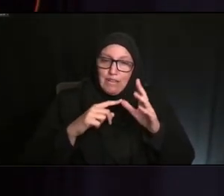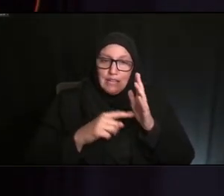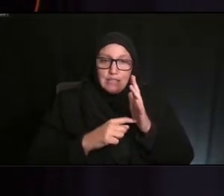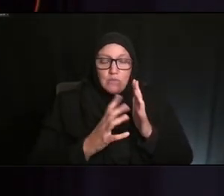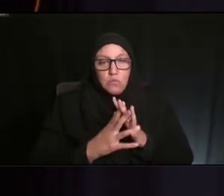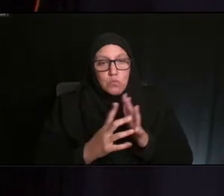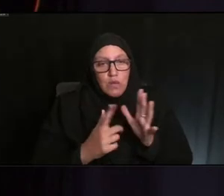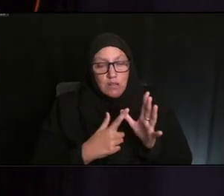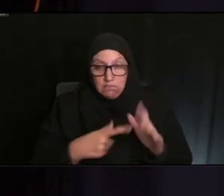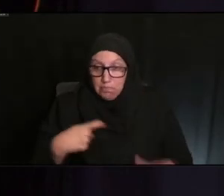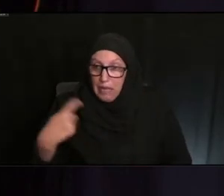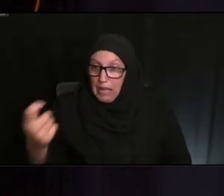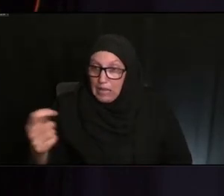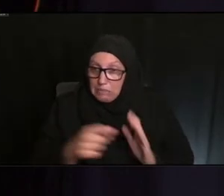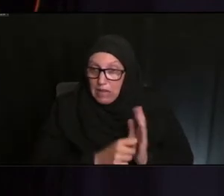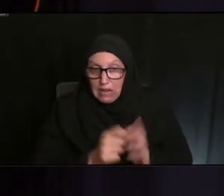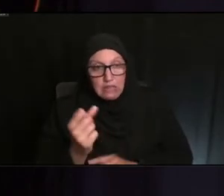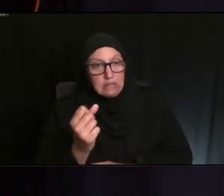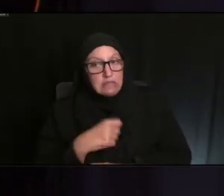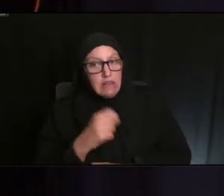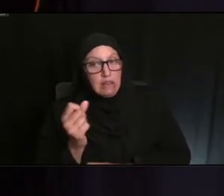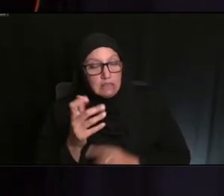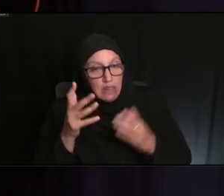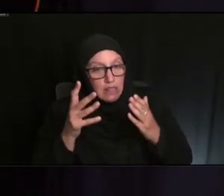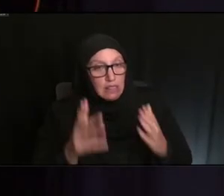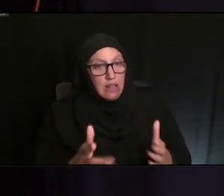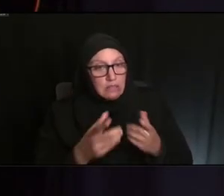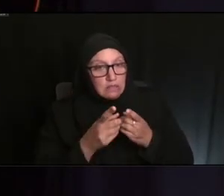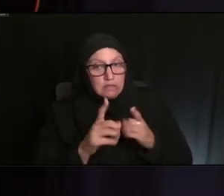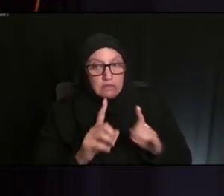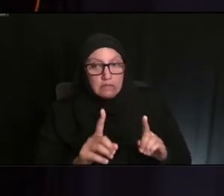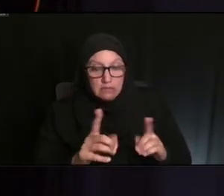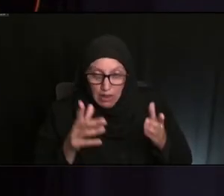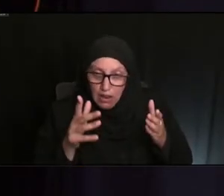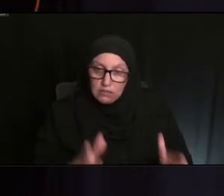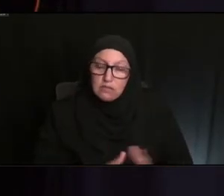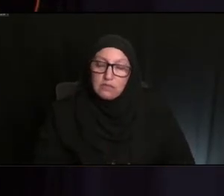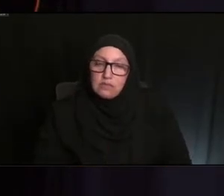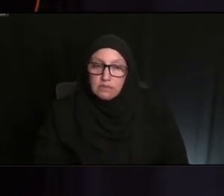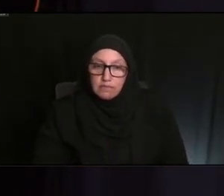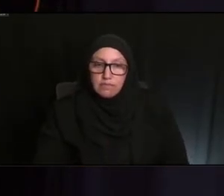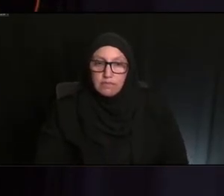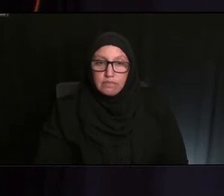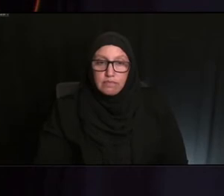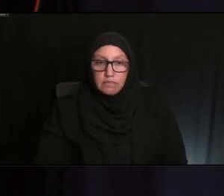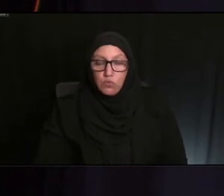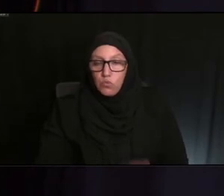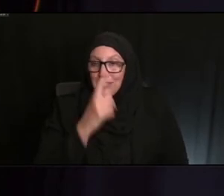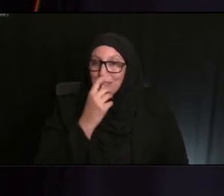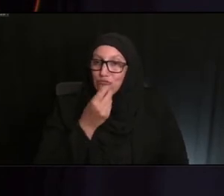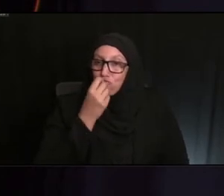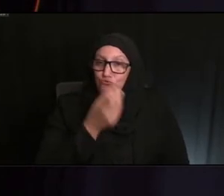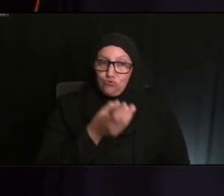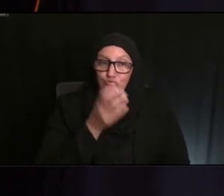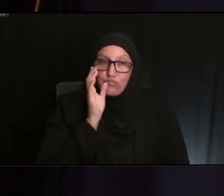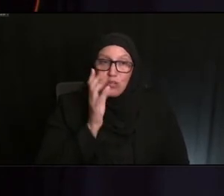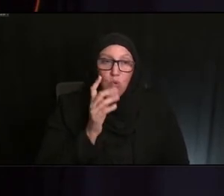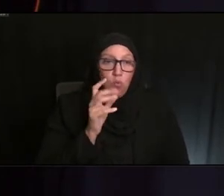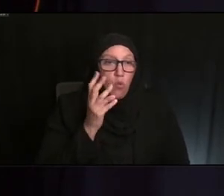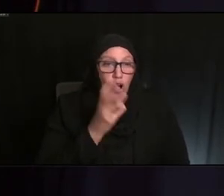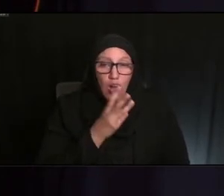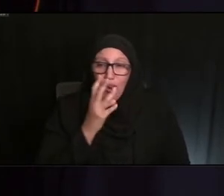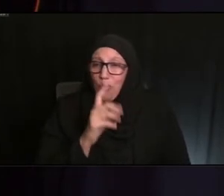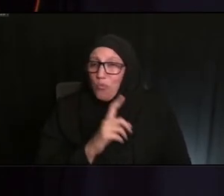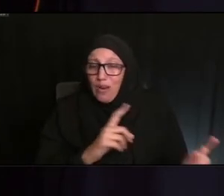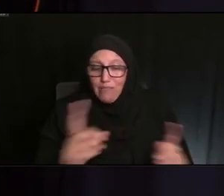yes, we will make this halal, you know. You can eat, drink wine at this time of the year, or whatever, one, something like that.